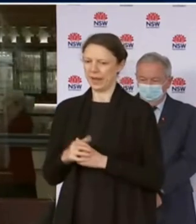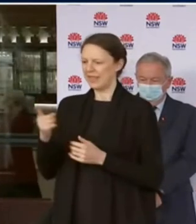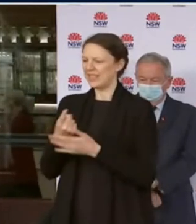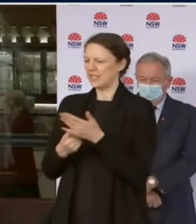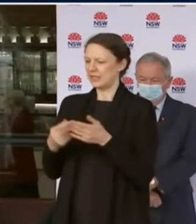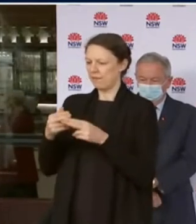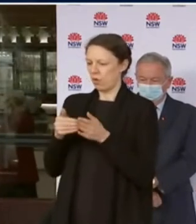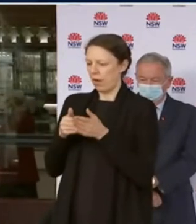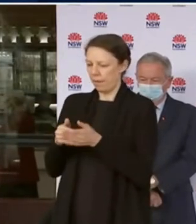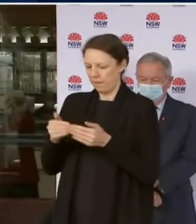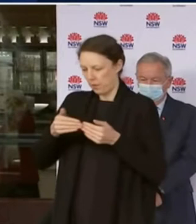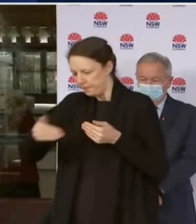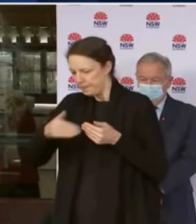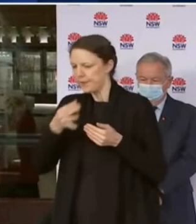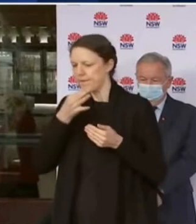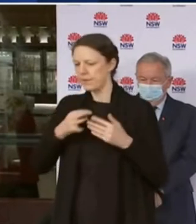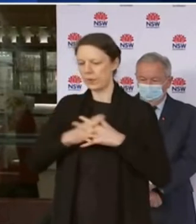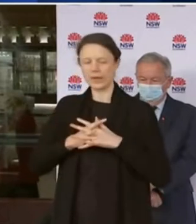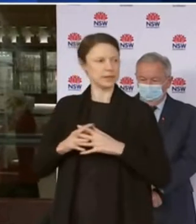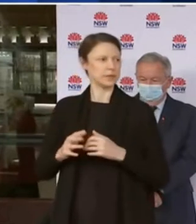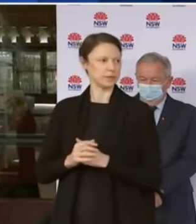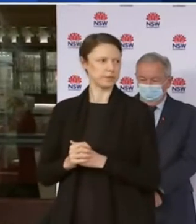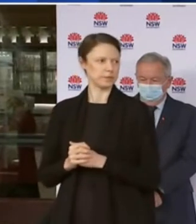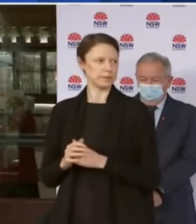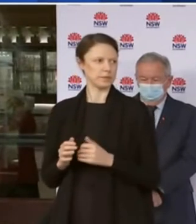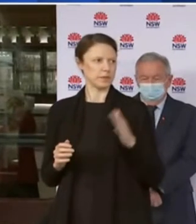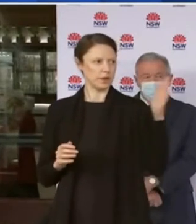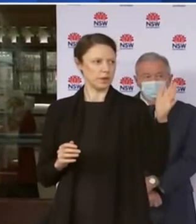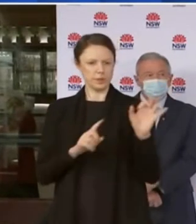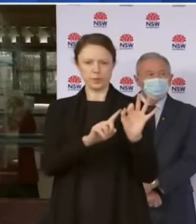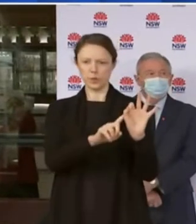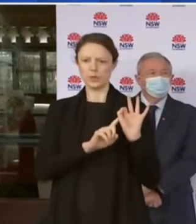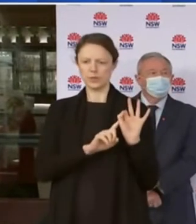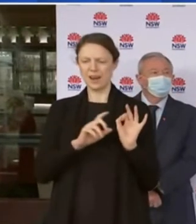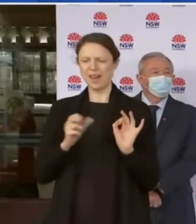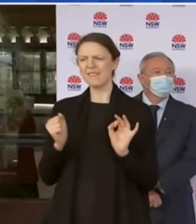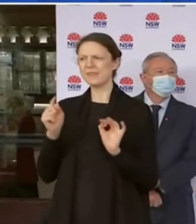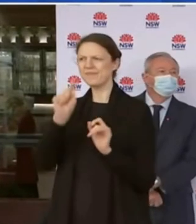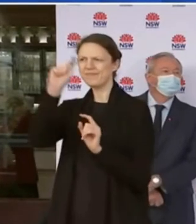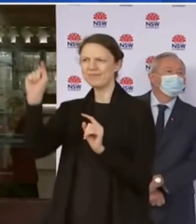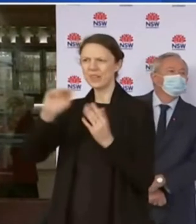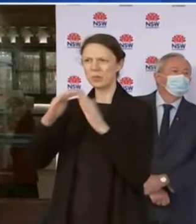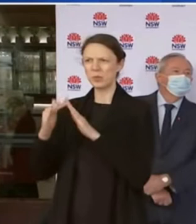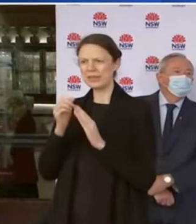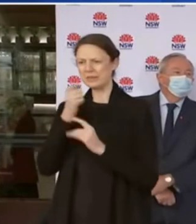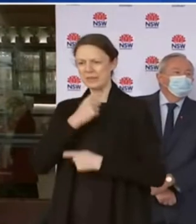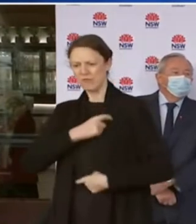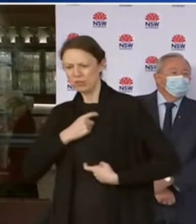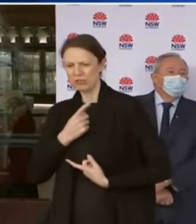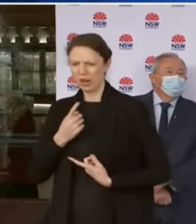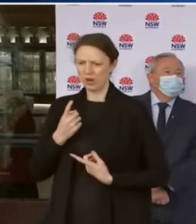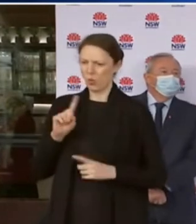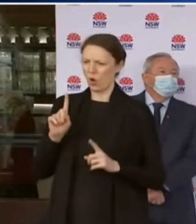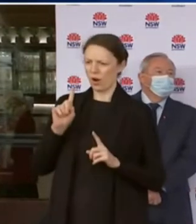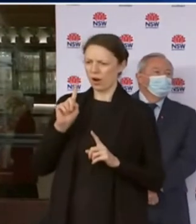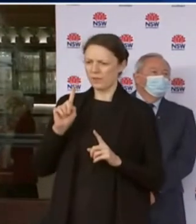assistance during this next couple of weeks. We have had a lot of frustration from the community about not really having an